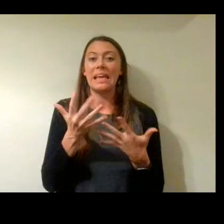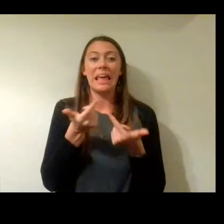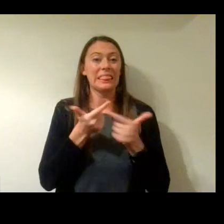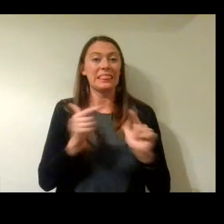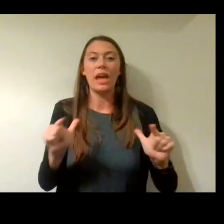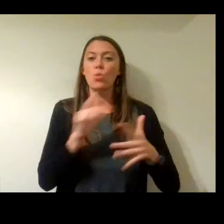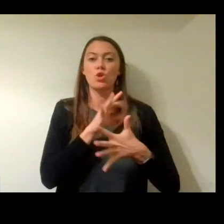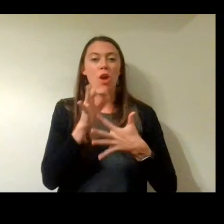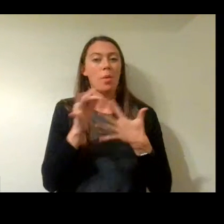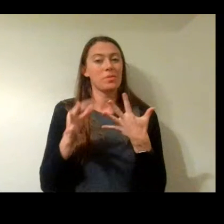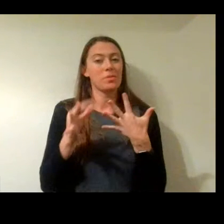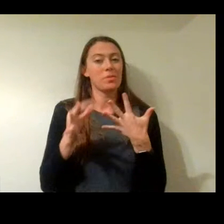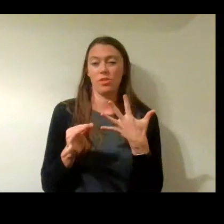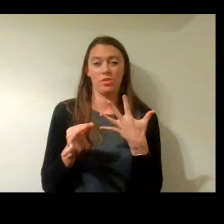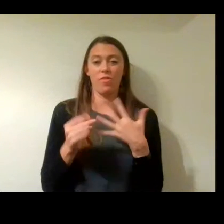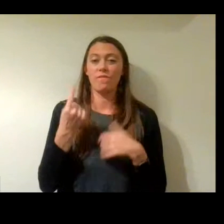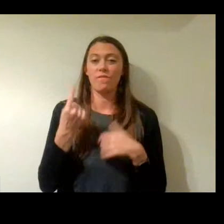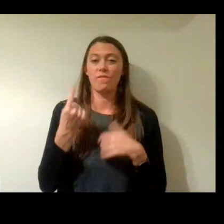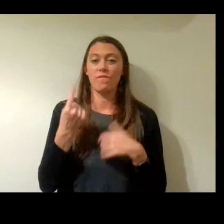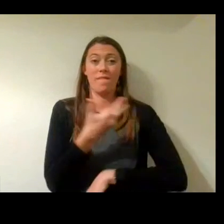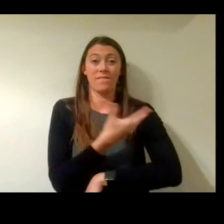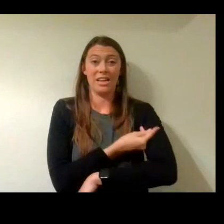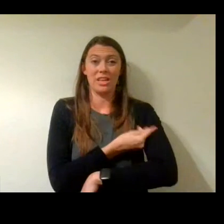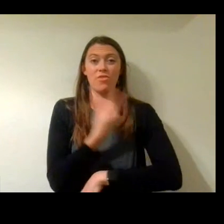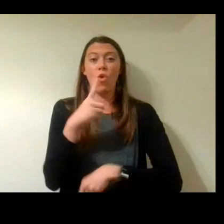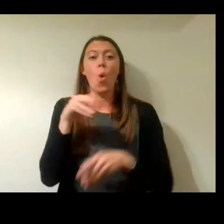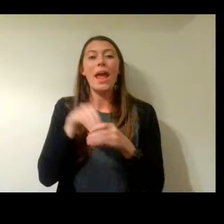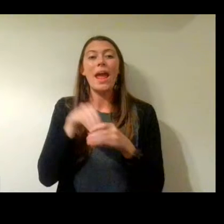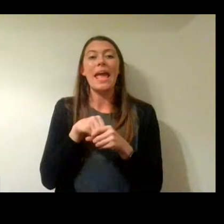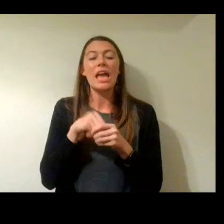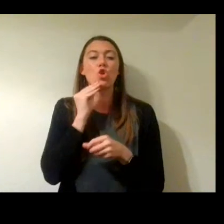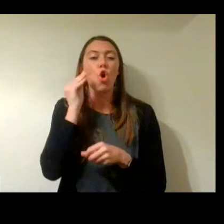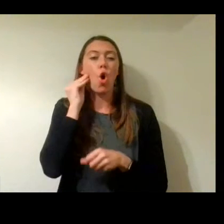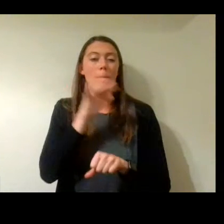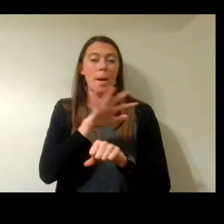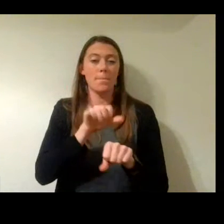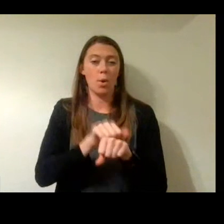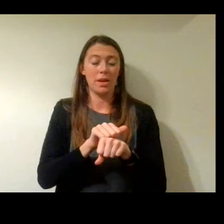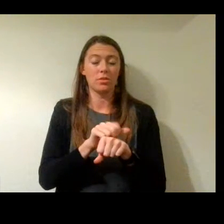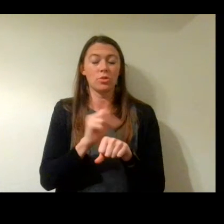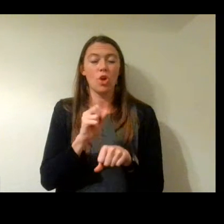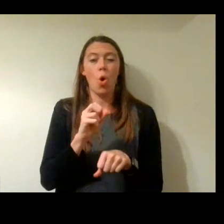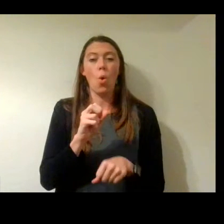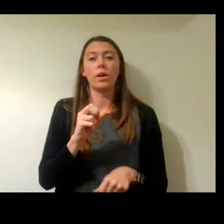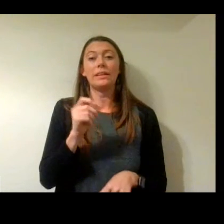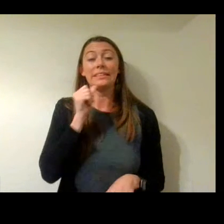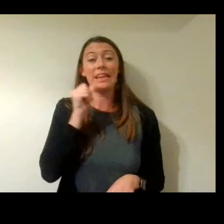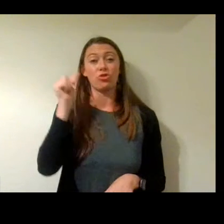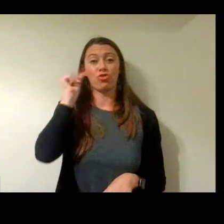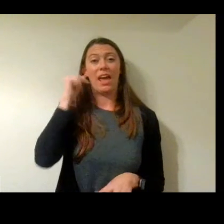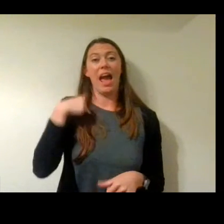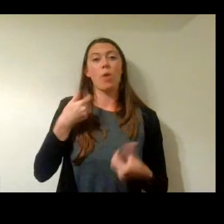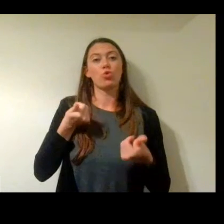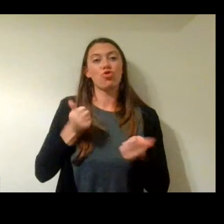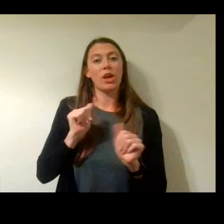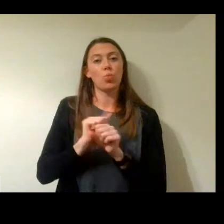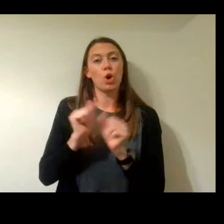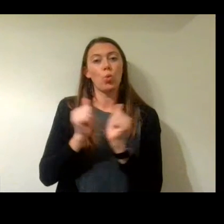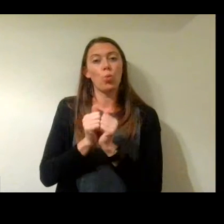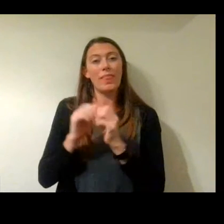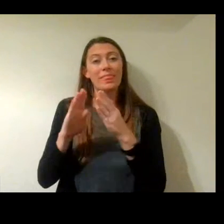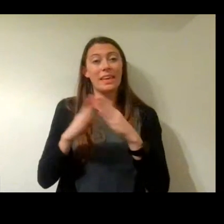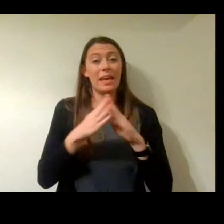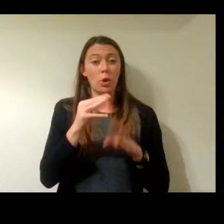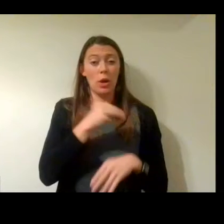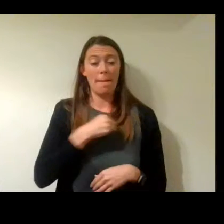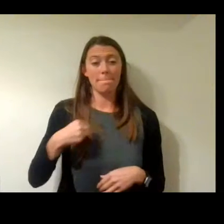a vaccination. So yesterday I was trying to help a community member, and the only options